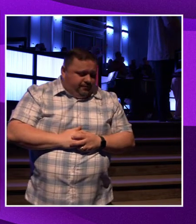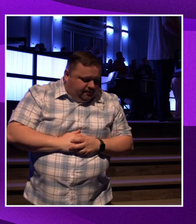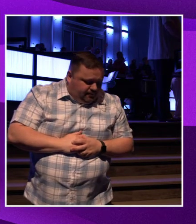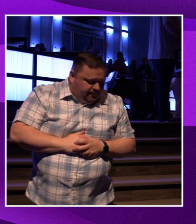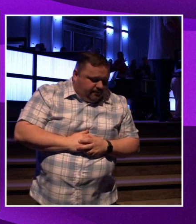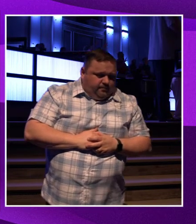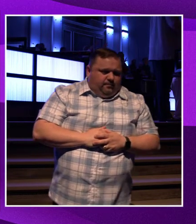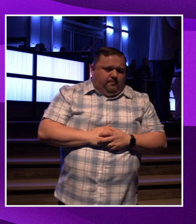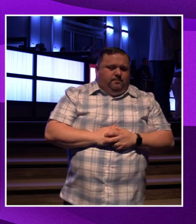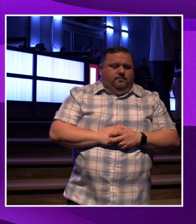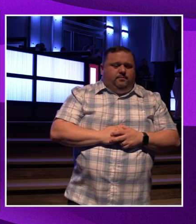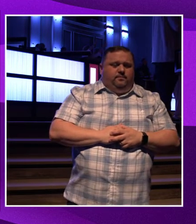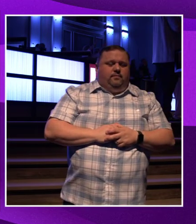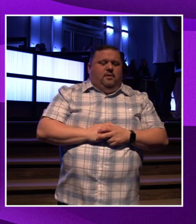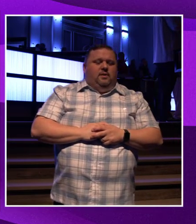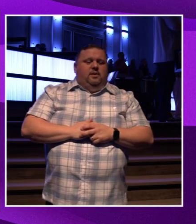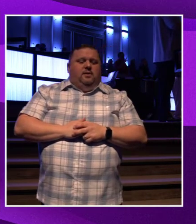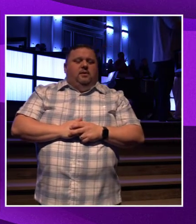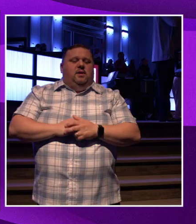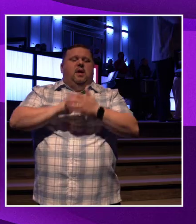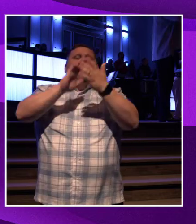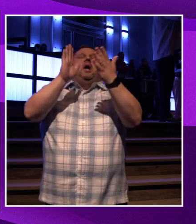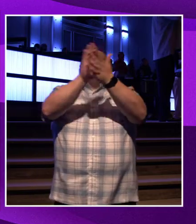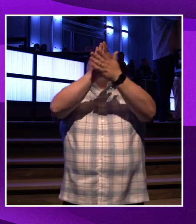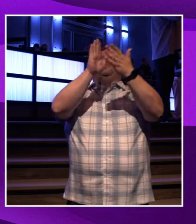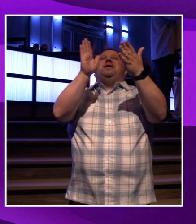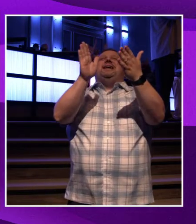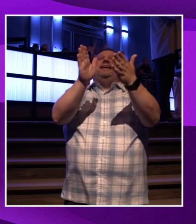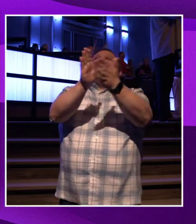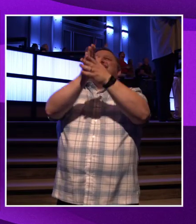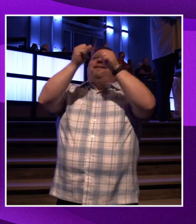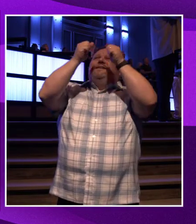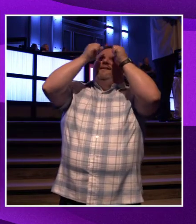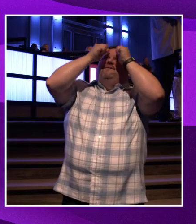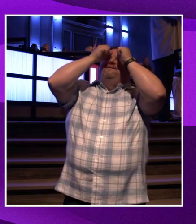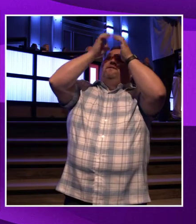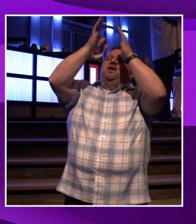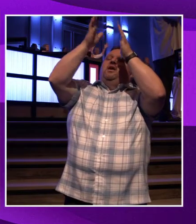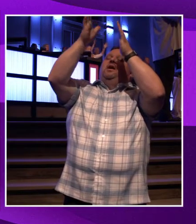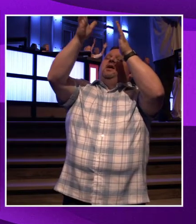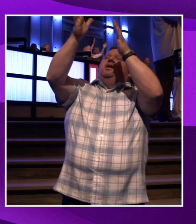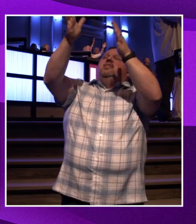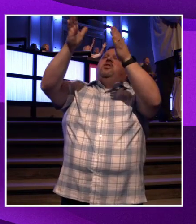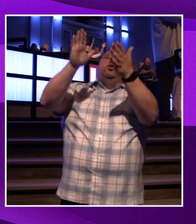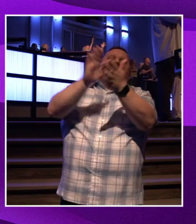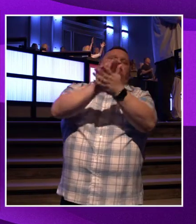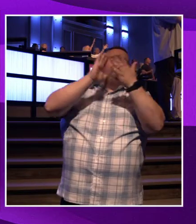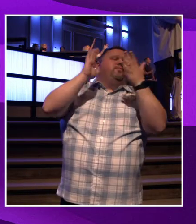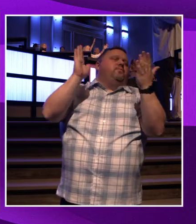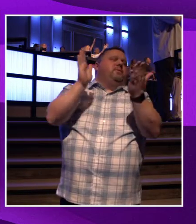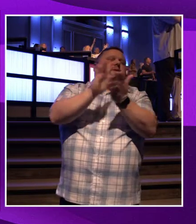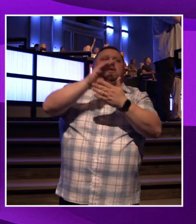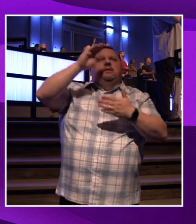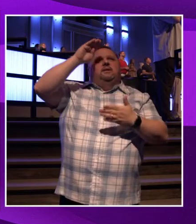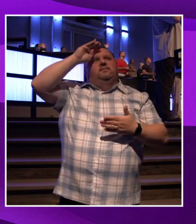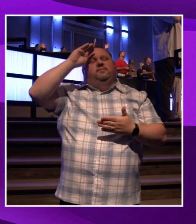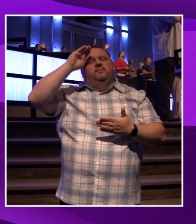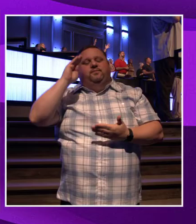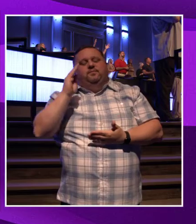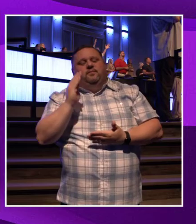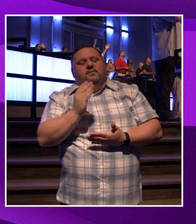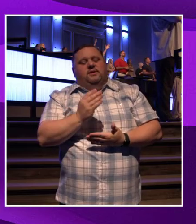died. All churches praise. Praise the Father, praise